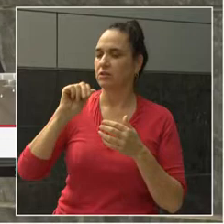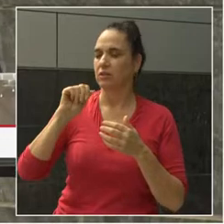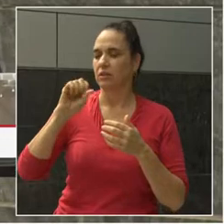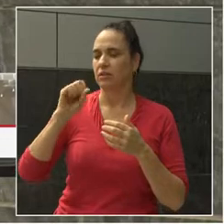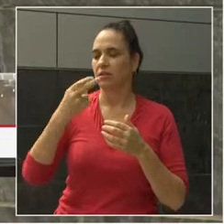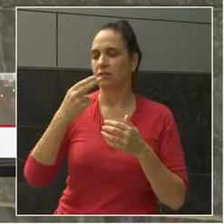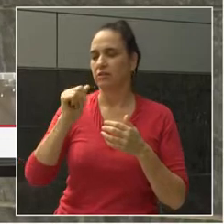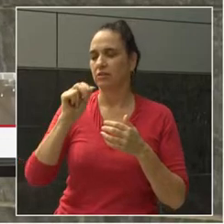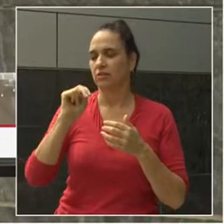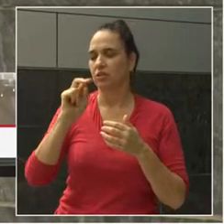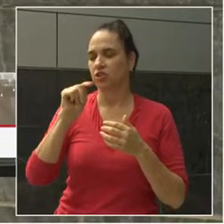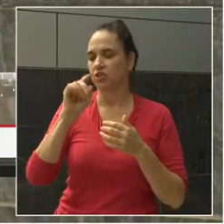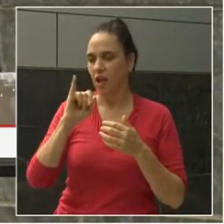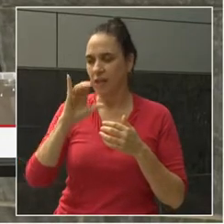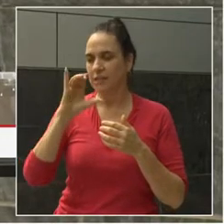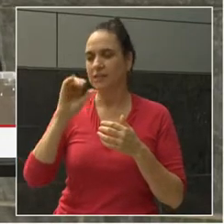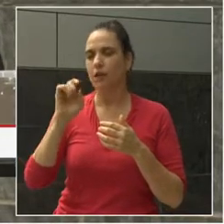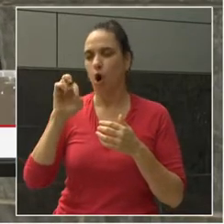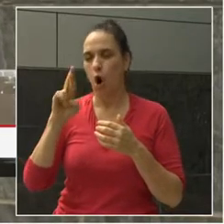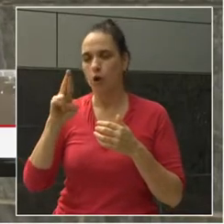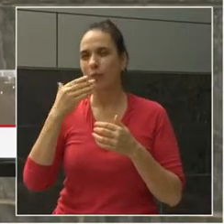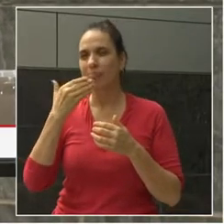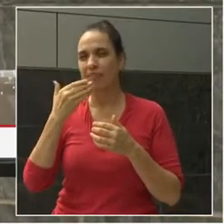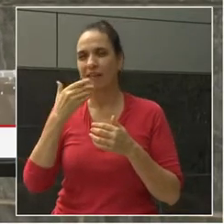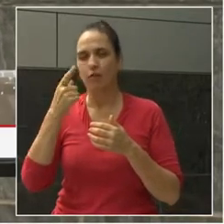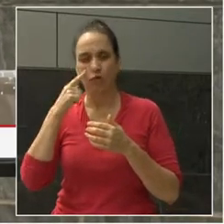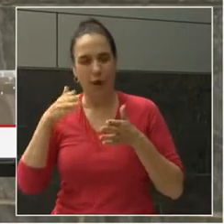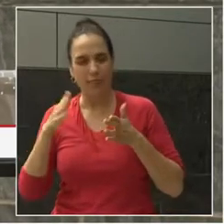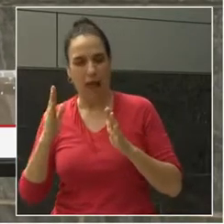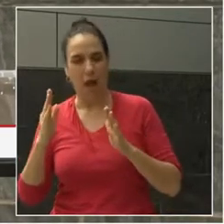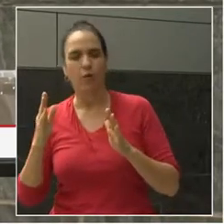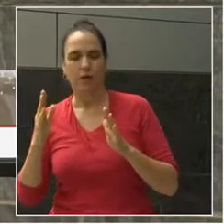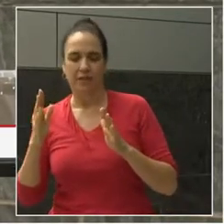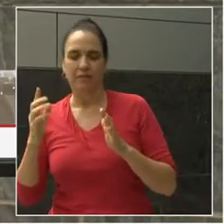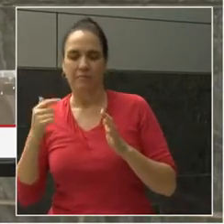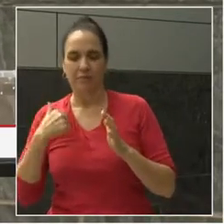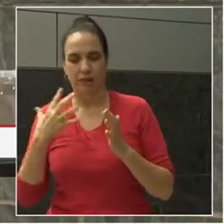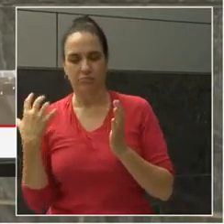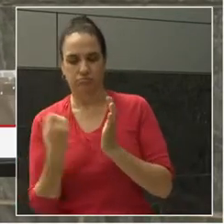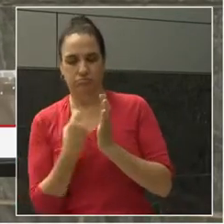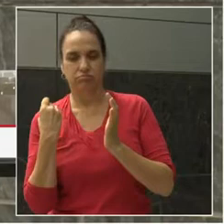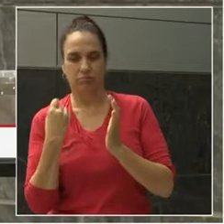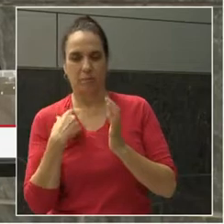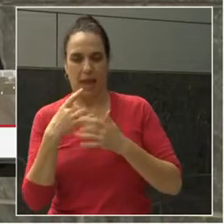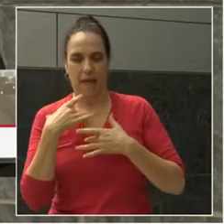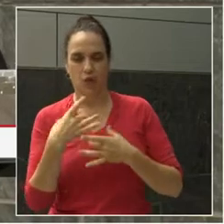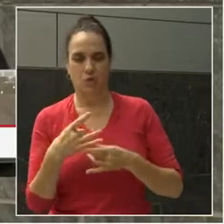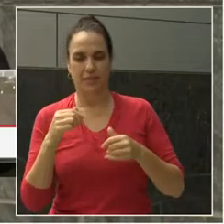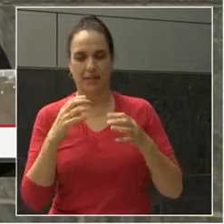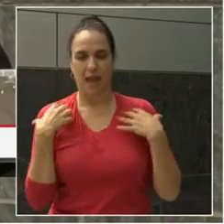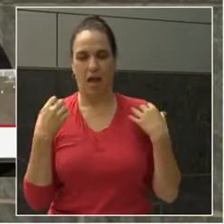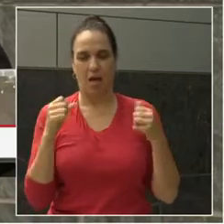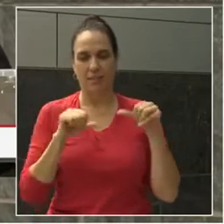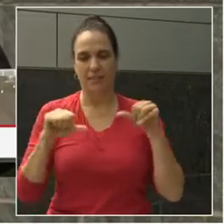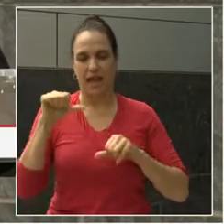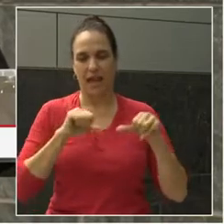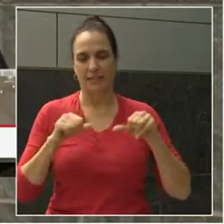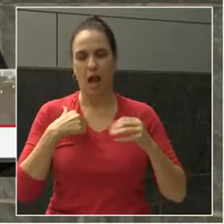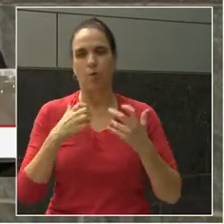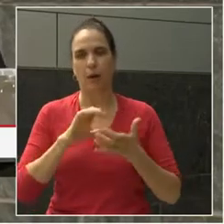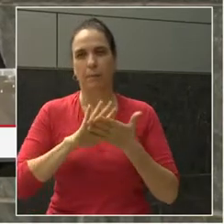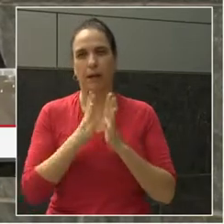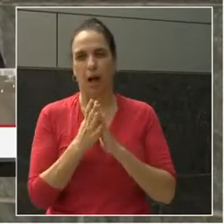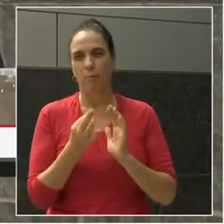pursue my health interest in health sciences. One day I hope to have a career as a forensic